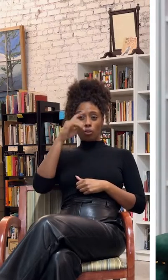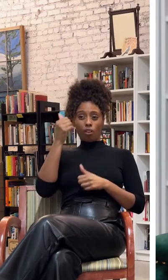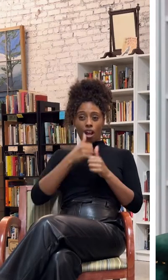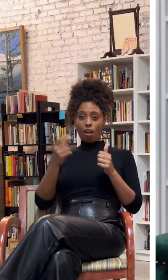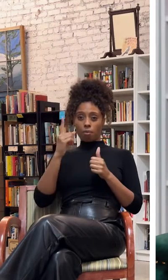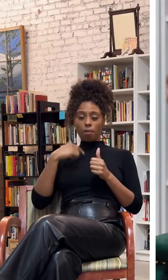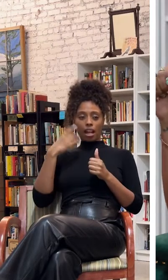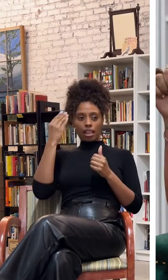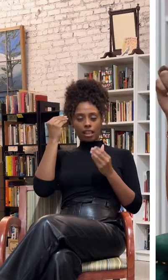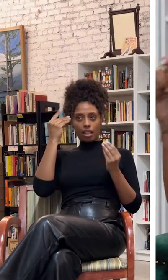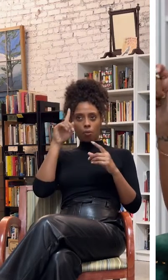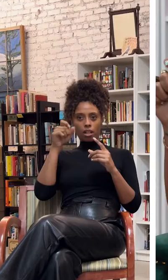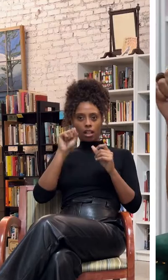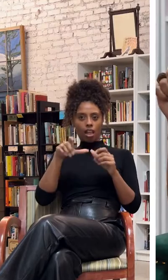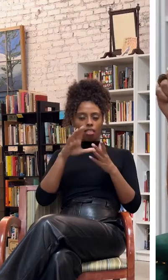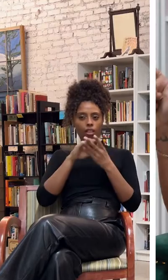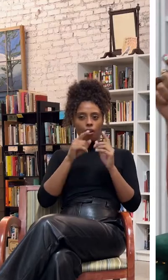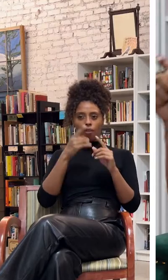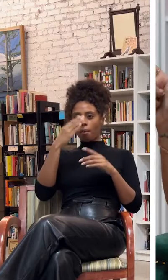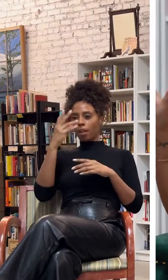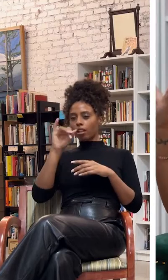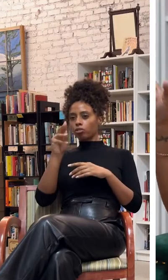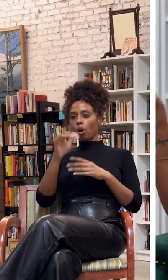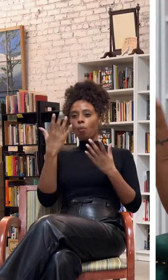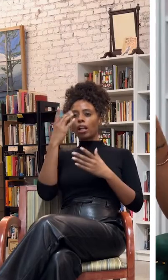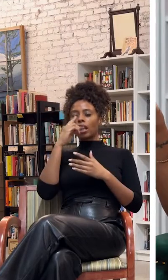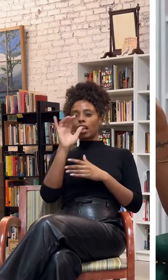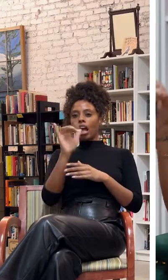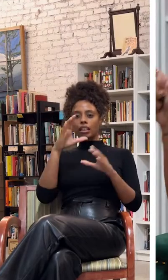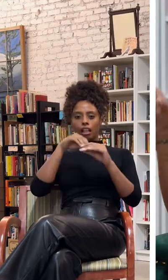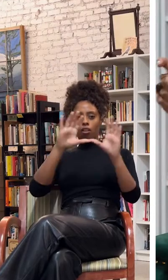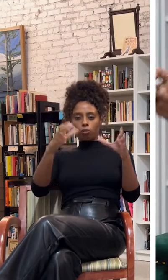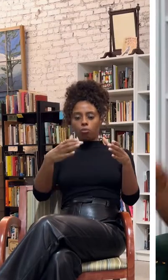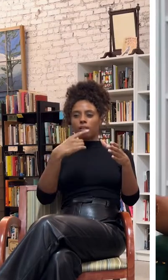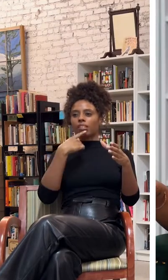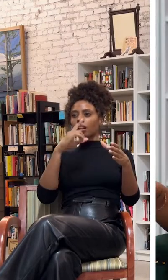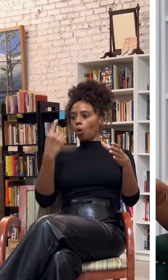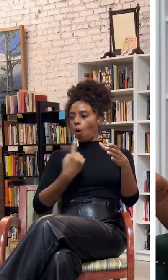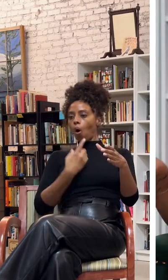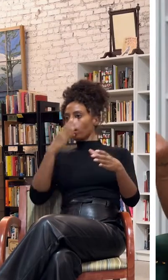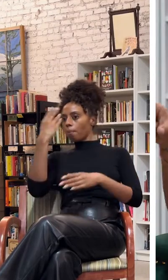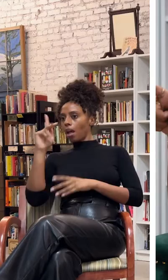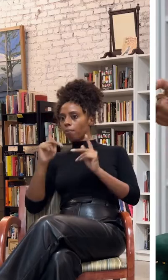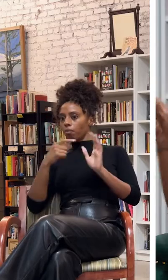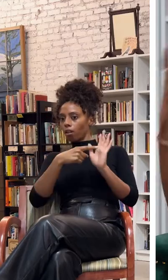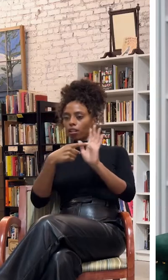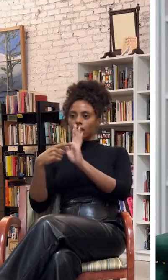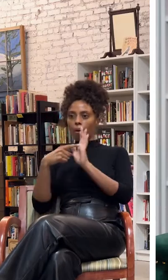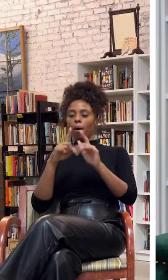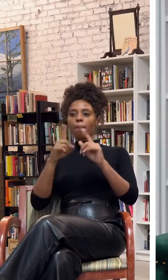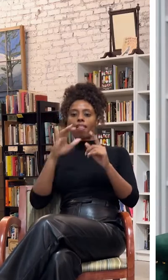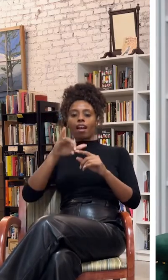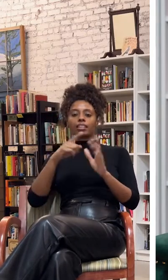I think what we can learn from Black joy is the power of what that looks like in the collective. I'm not saying we're the only people that give that example, but that's